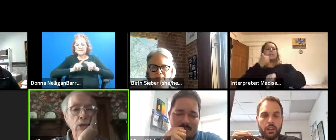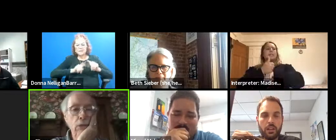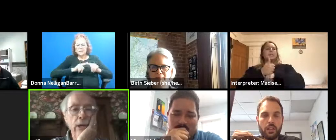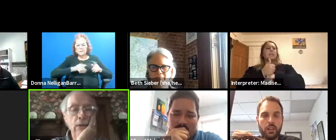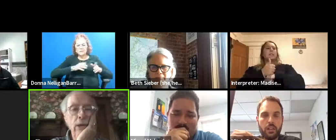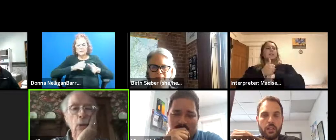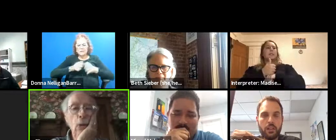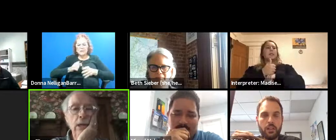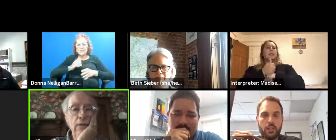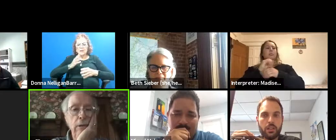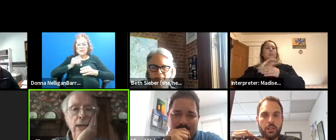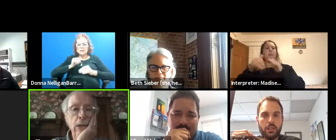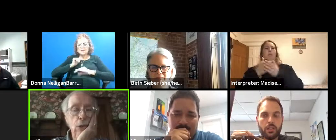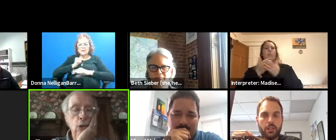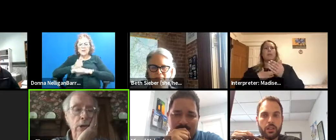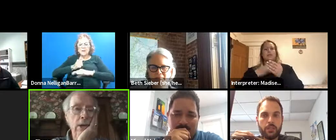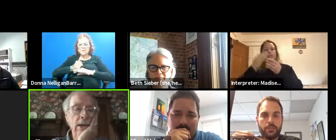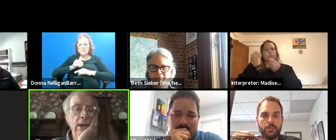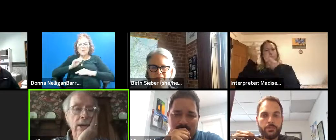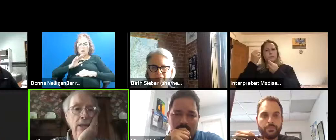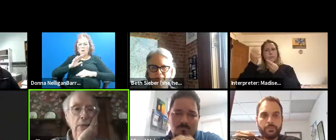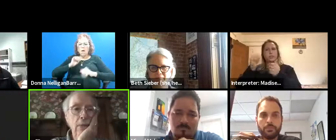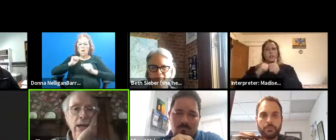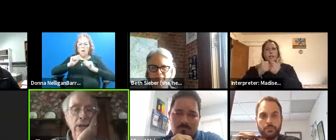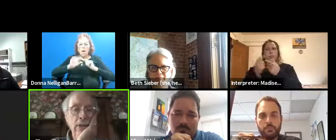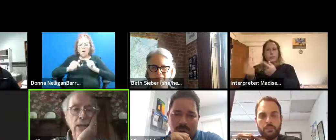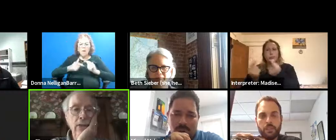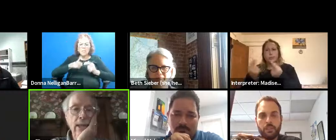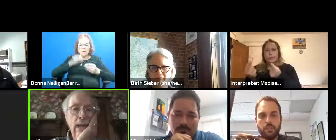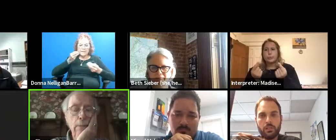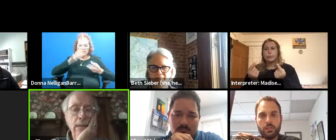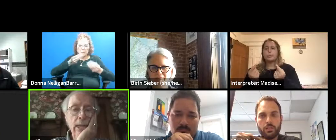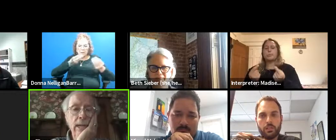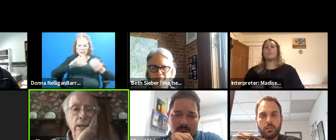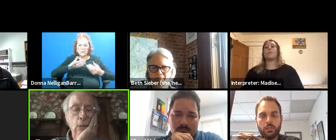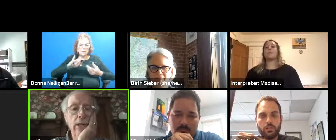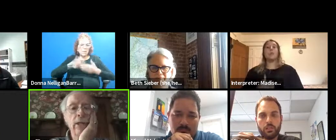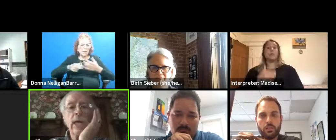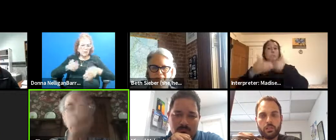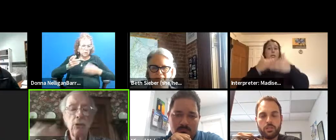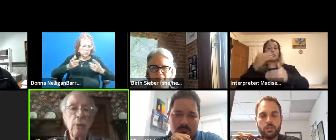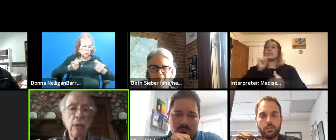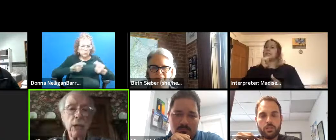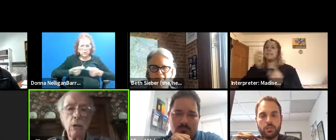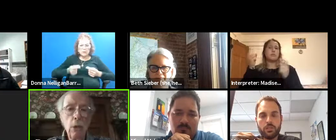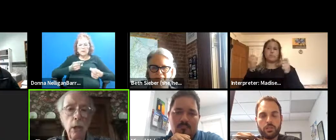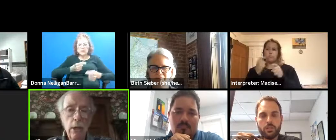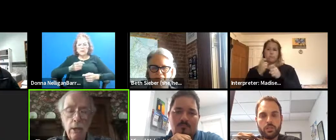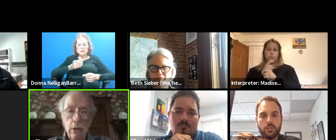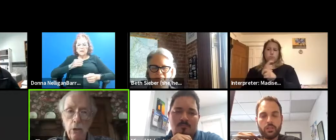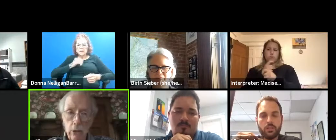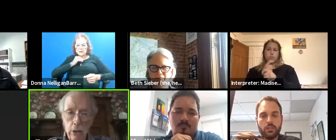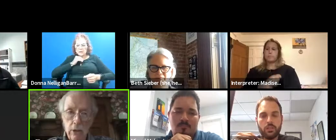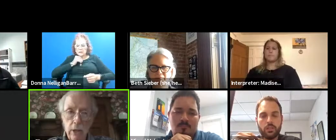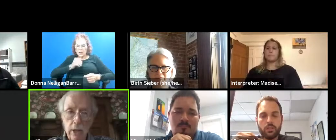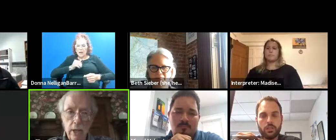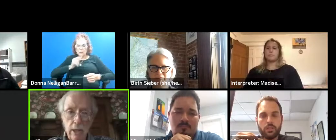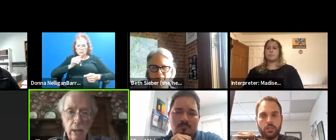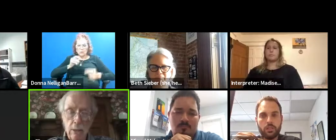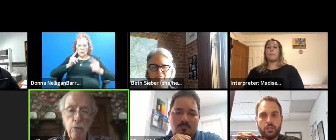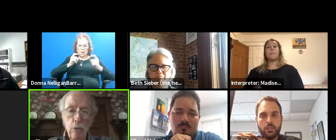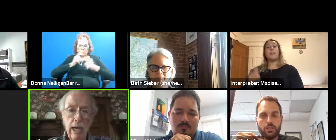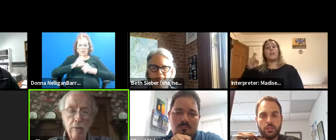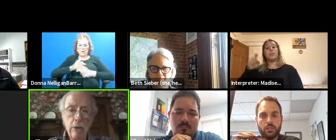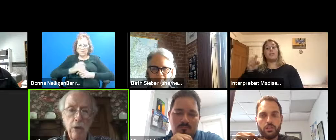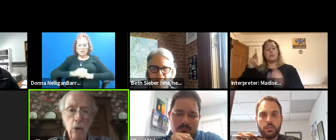I'll be transferring all the information over. The process isn't that complicated. What it takes is somebody who knows the city.